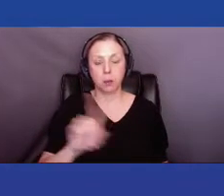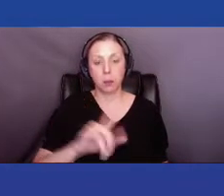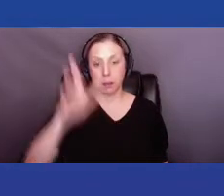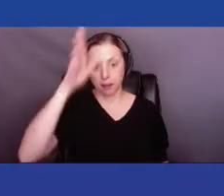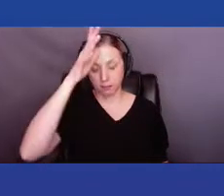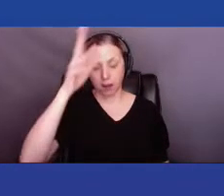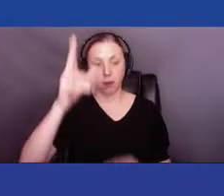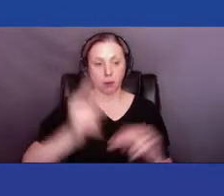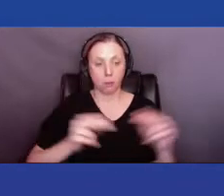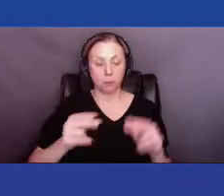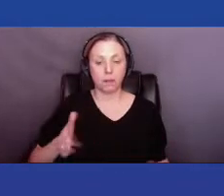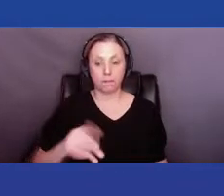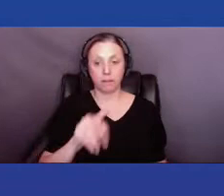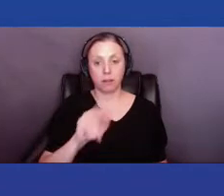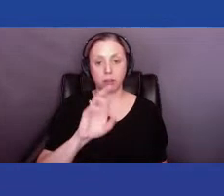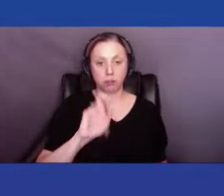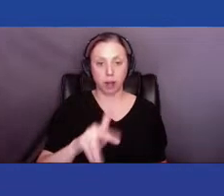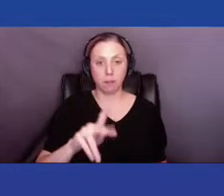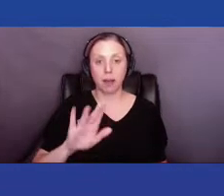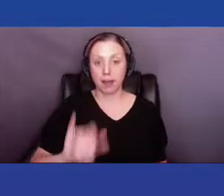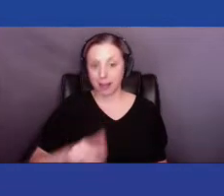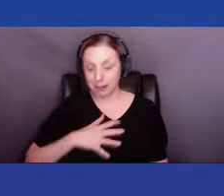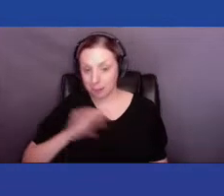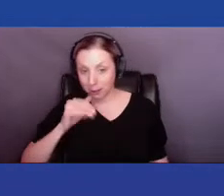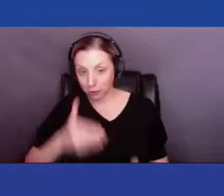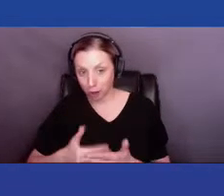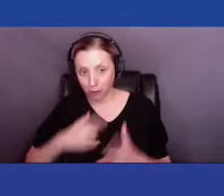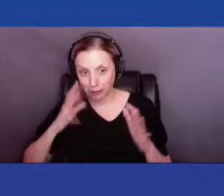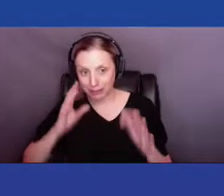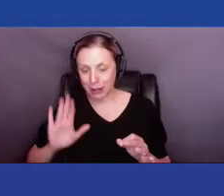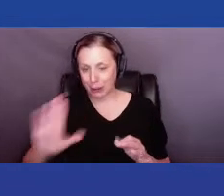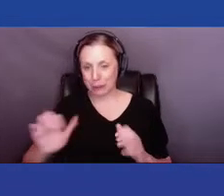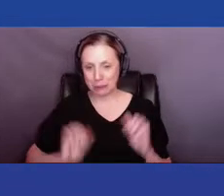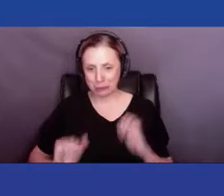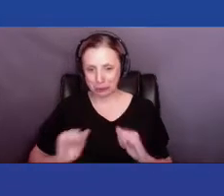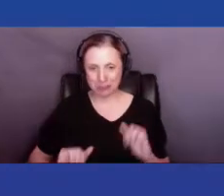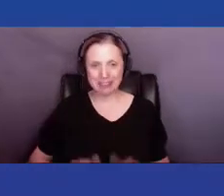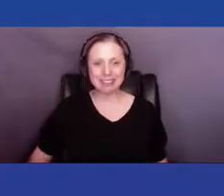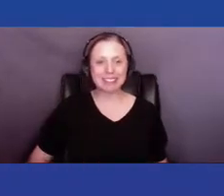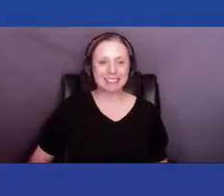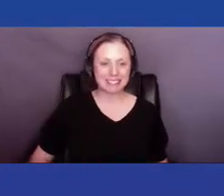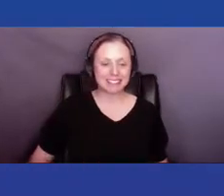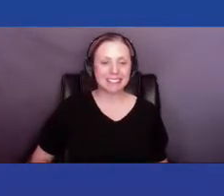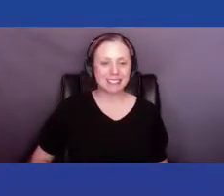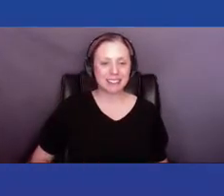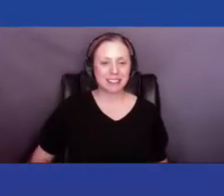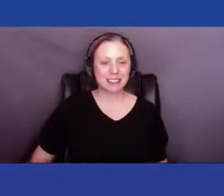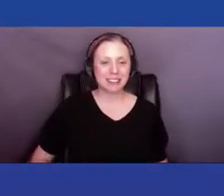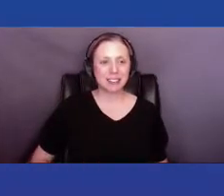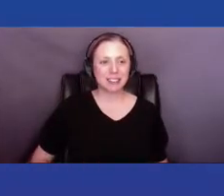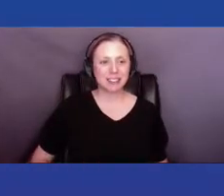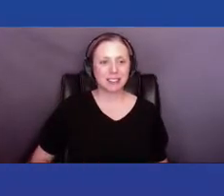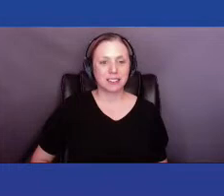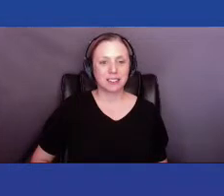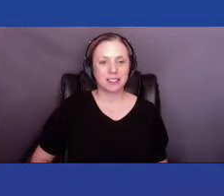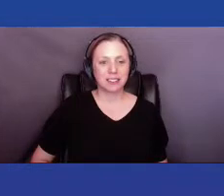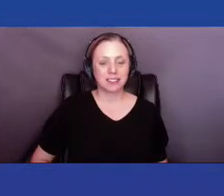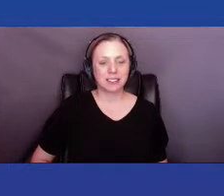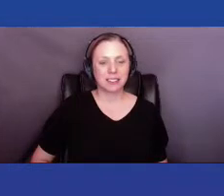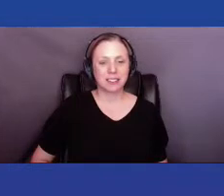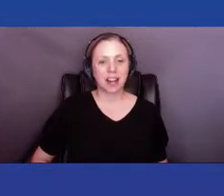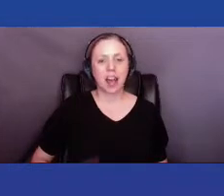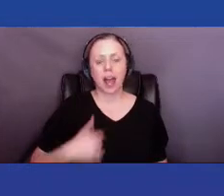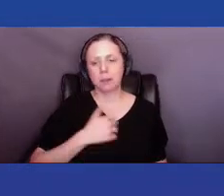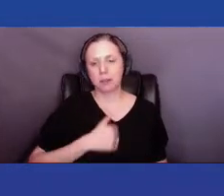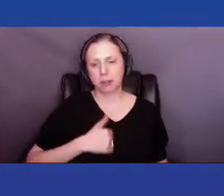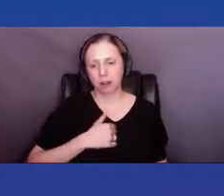daughter decided that this was her performance. Next slide. And in this, I apologize